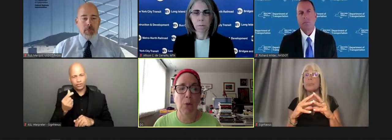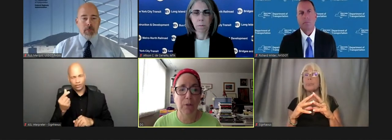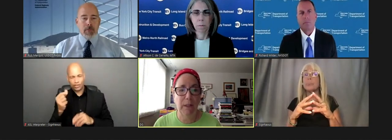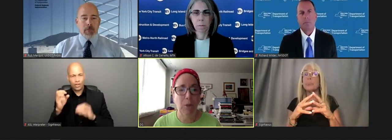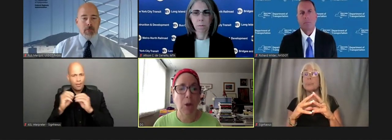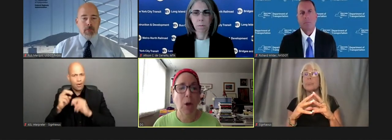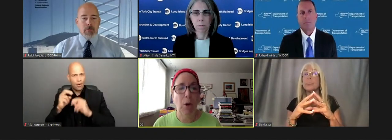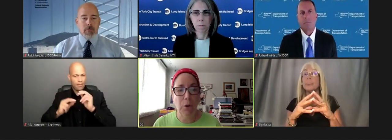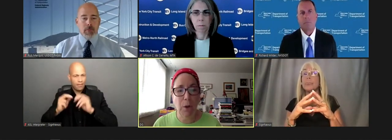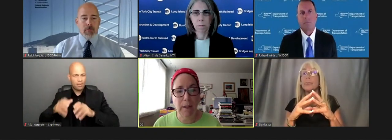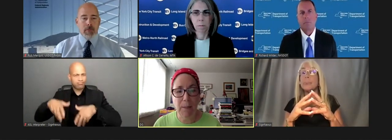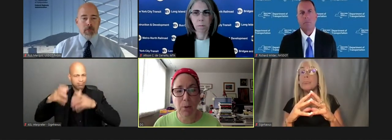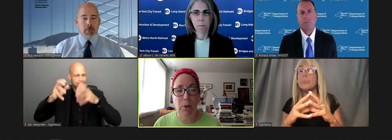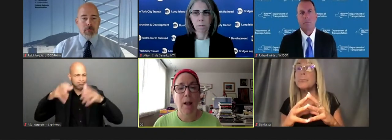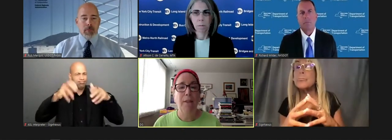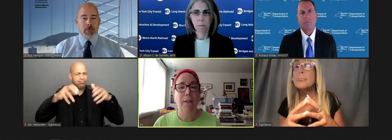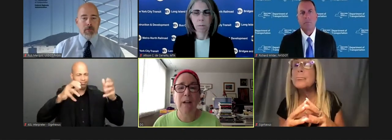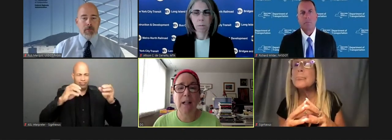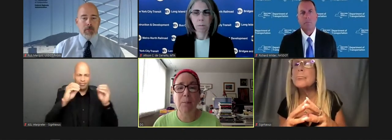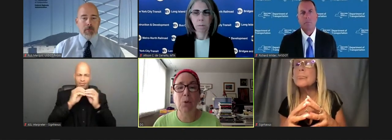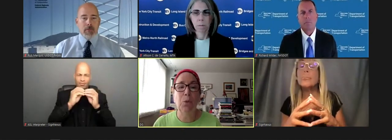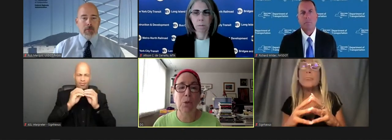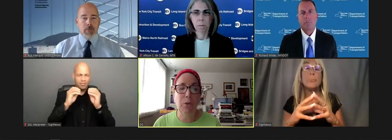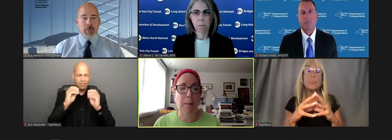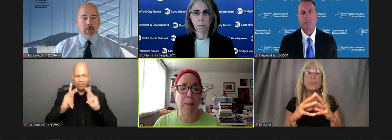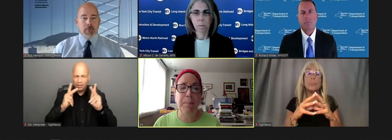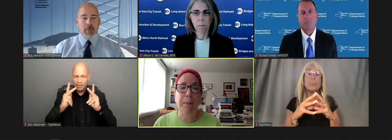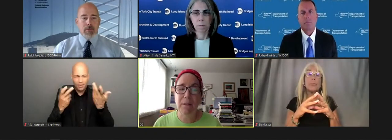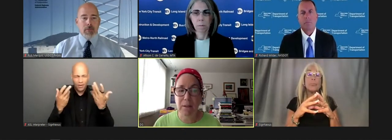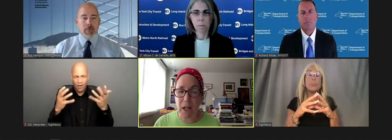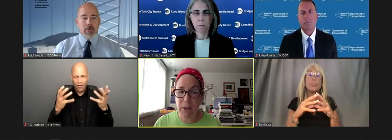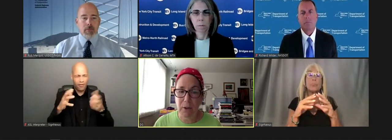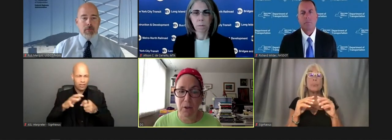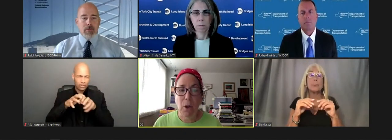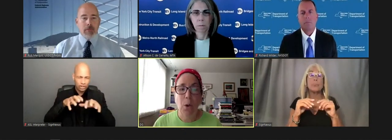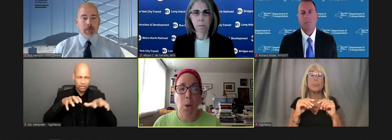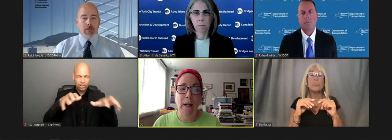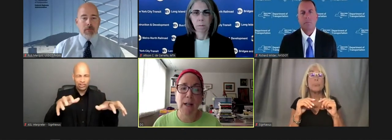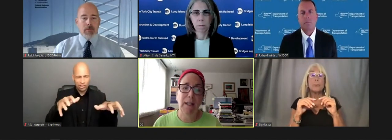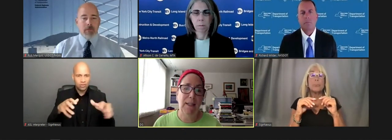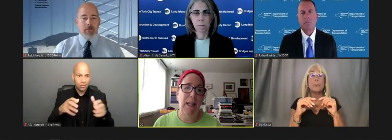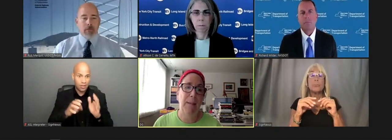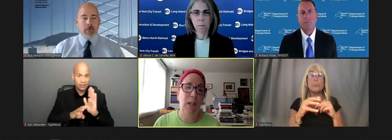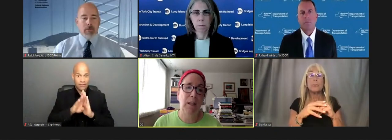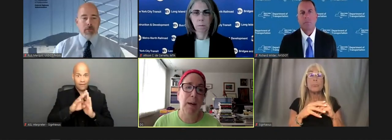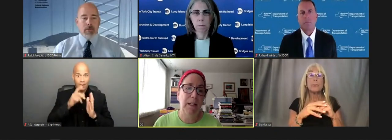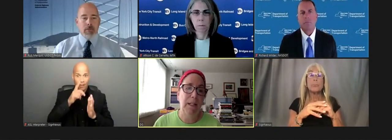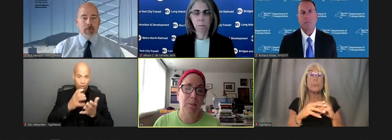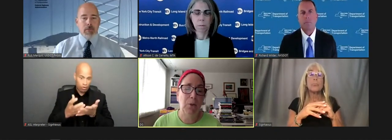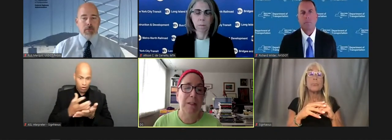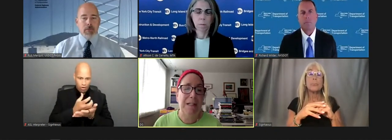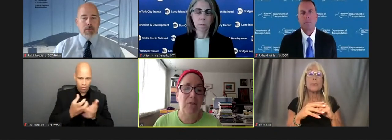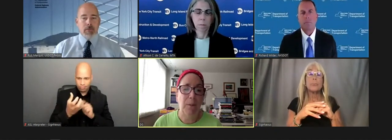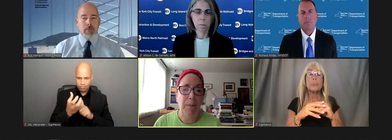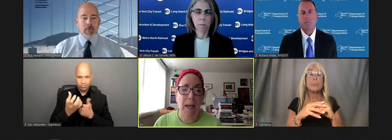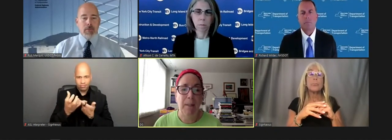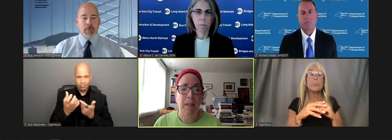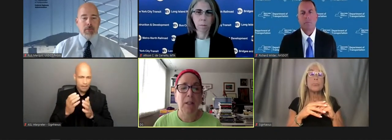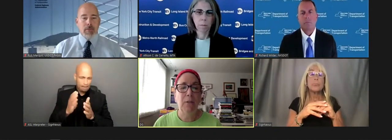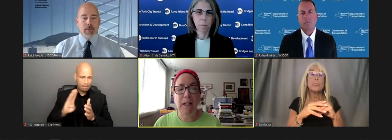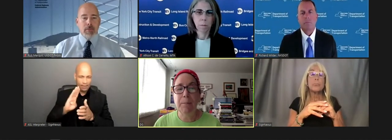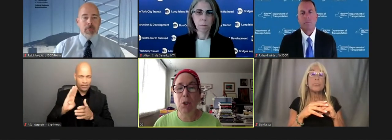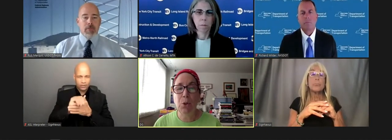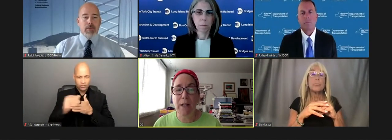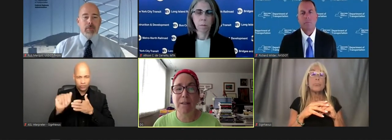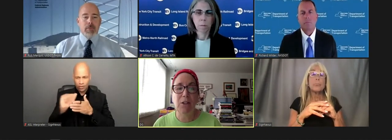an already over developed overcrowded neighborhood the developers will no doubt make billions of dollars on this why not get the MTA the money it supposedly needs from them